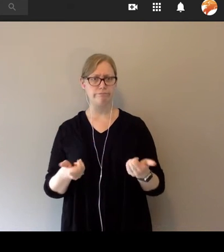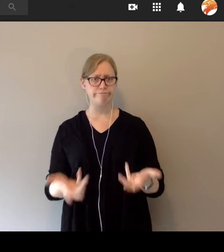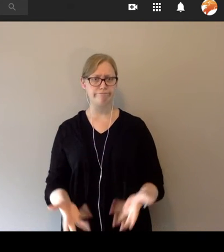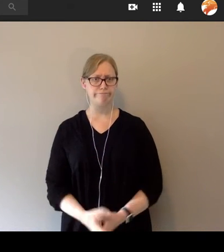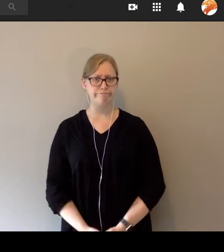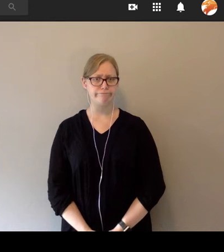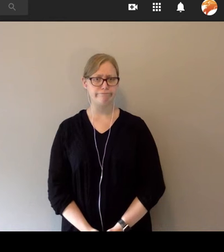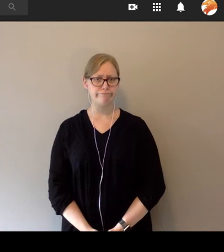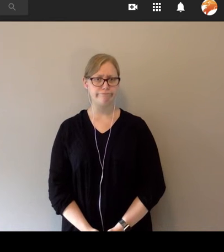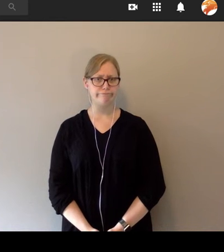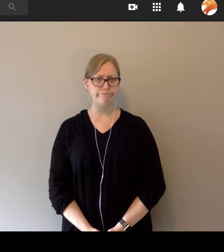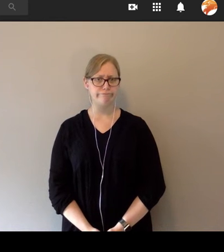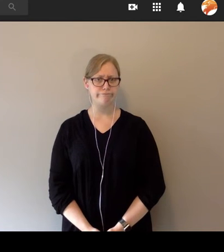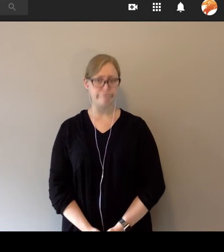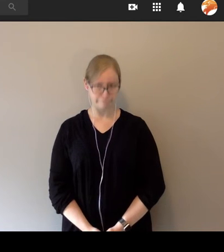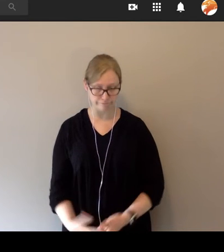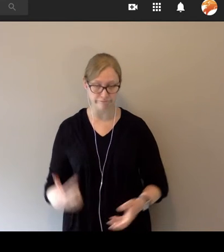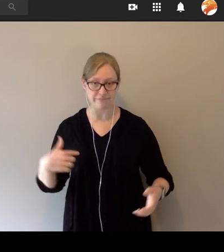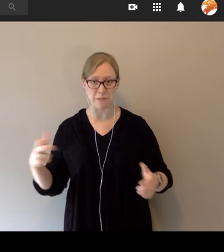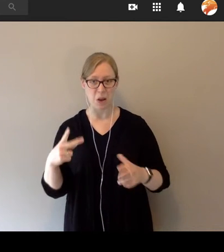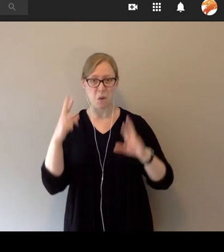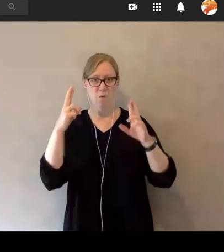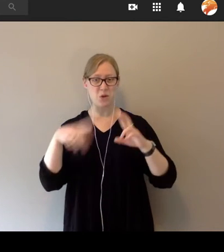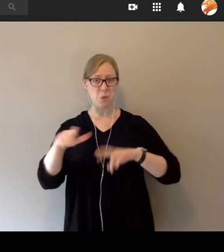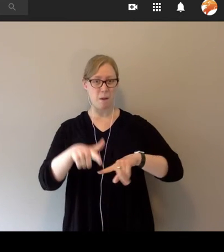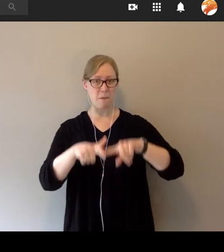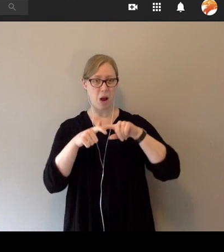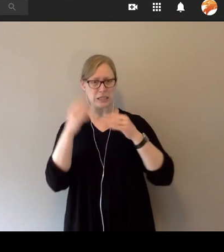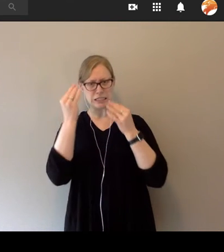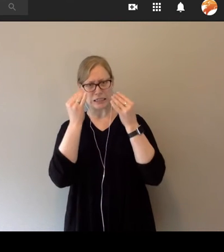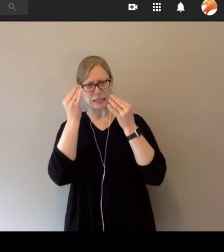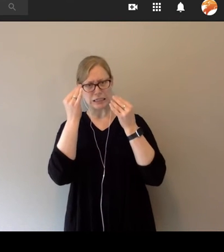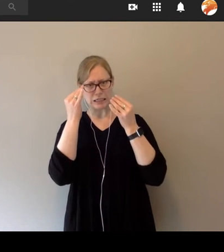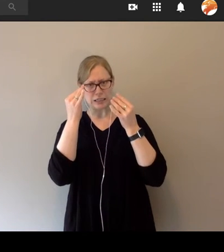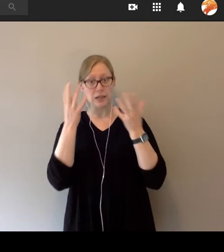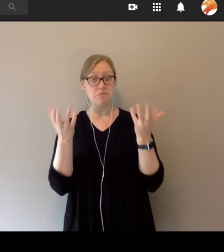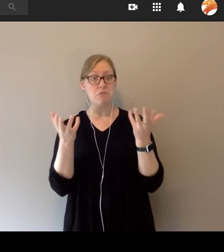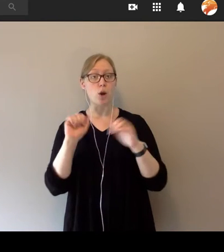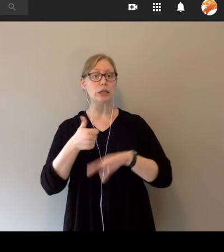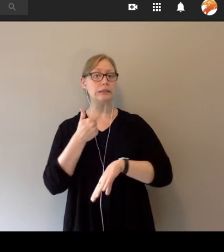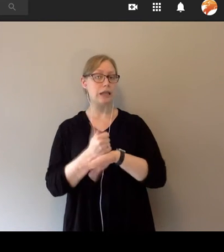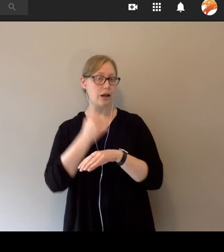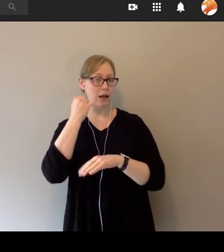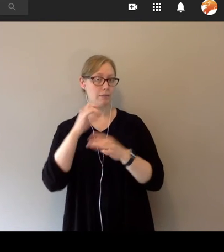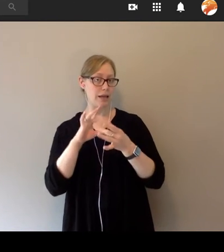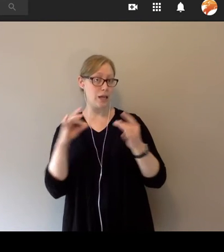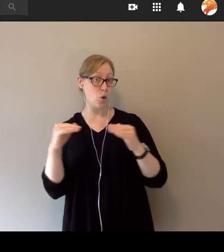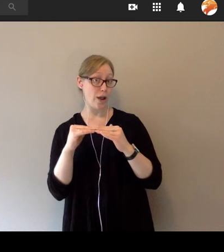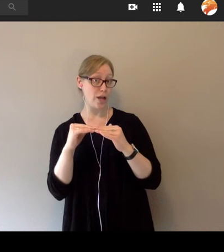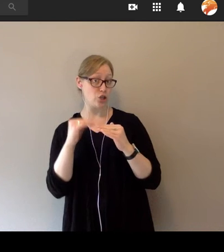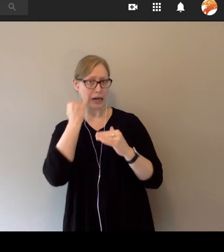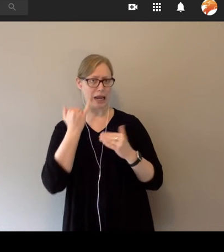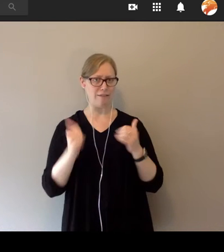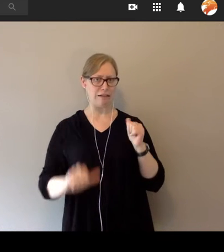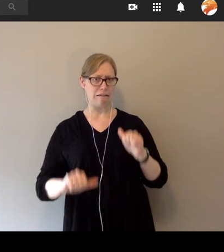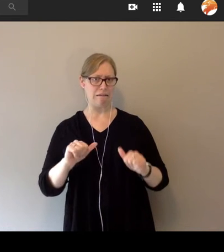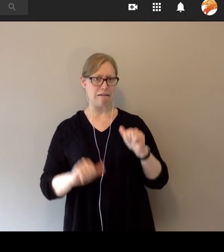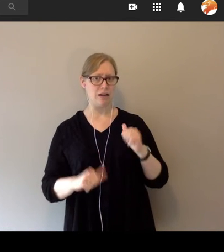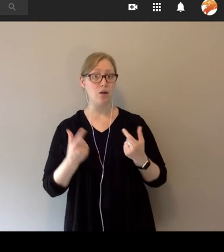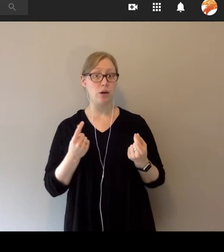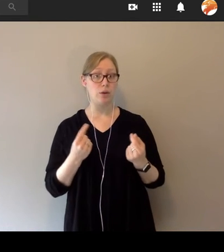All right, and back. Hopefully you paused it and you thought a little bit about it. Well, we could set up an equation if we're not sure. So the sine of